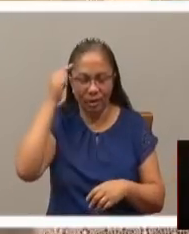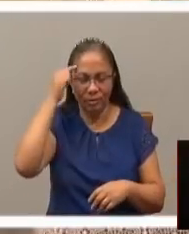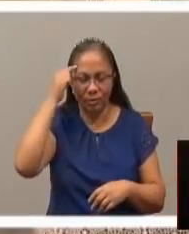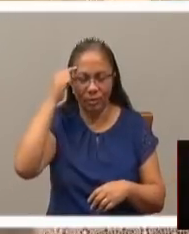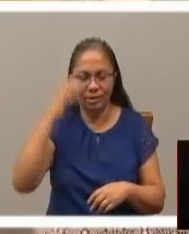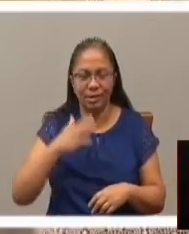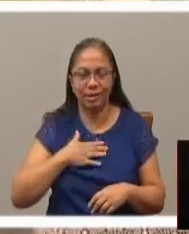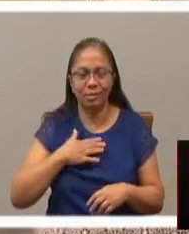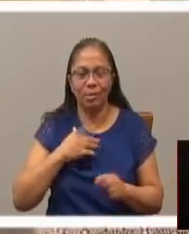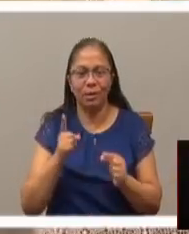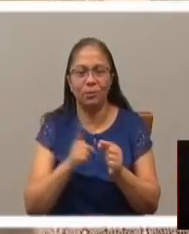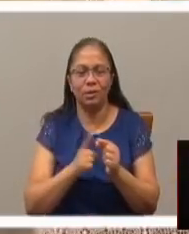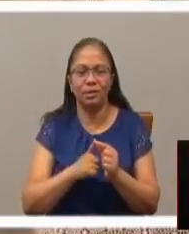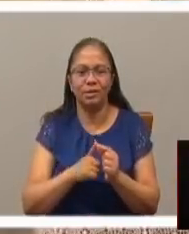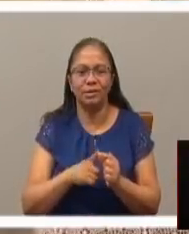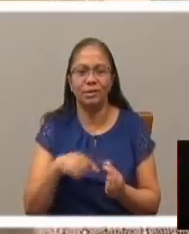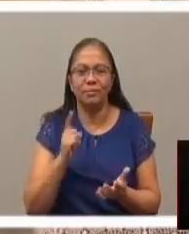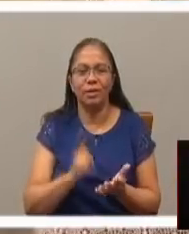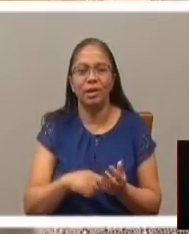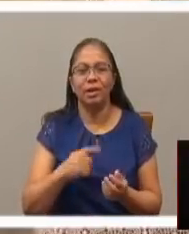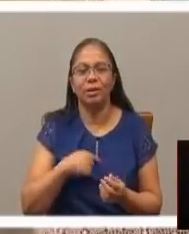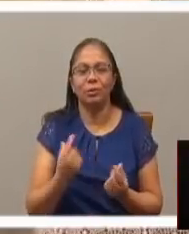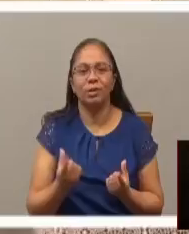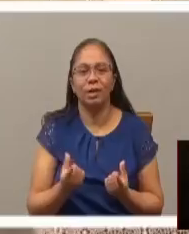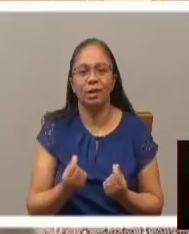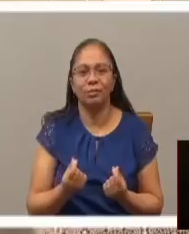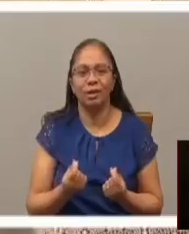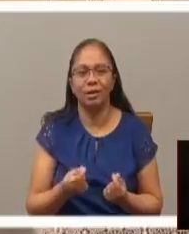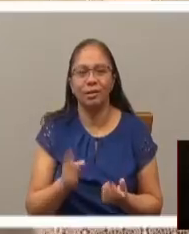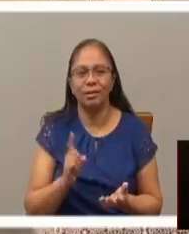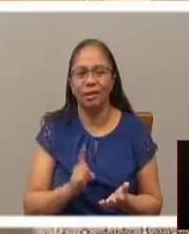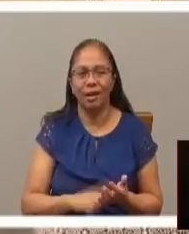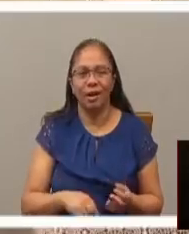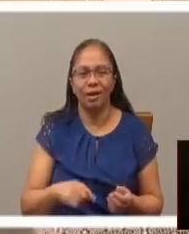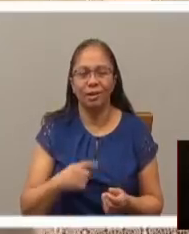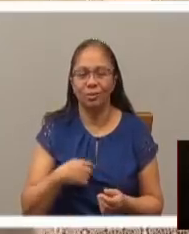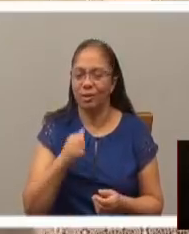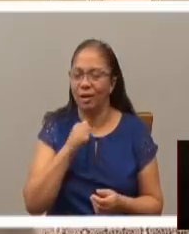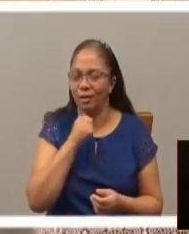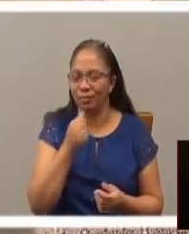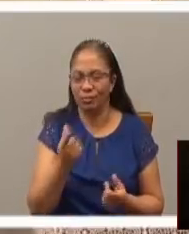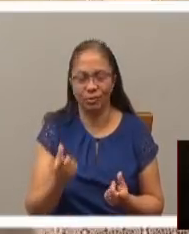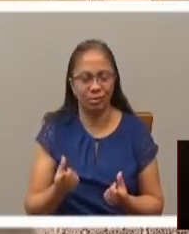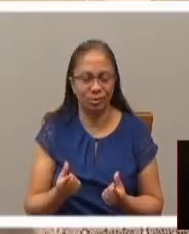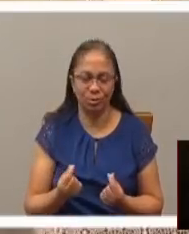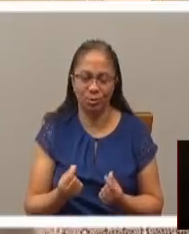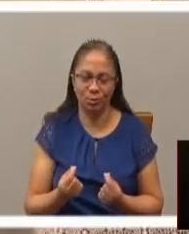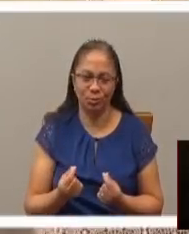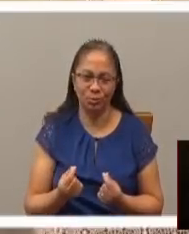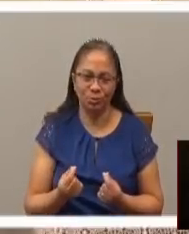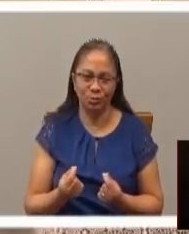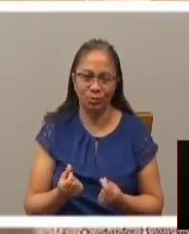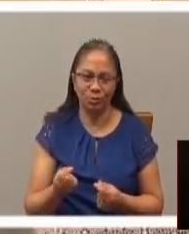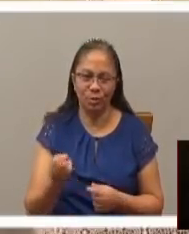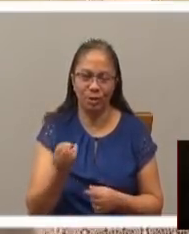in my thoughts and in my words, in what I have done and in what I have failed to do,